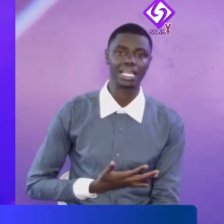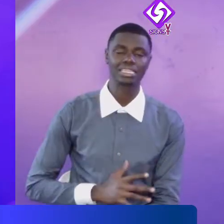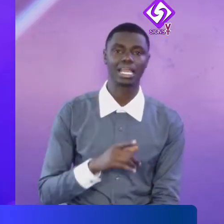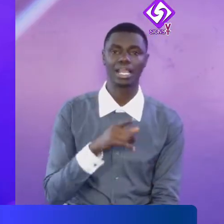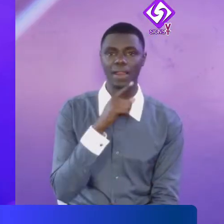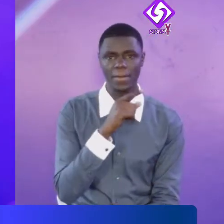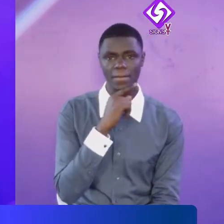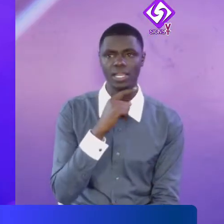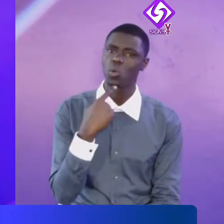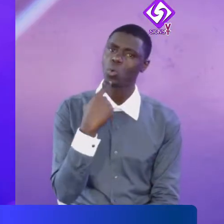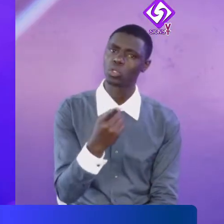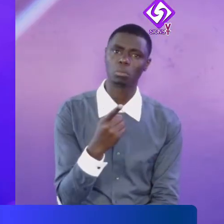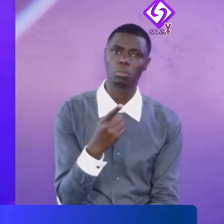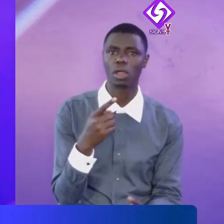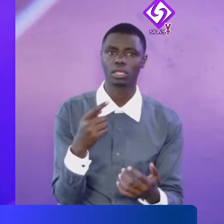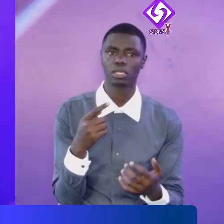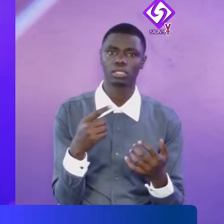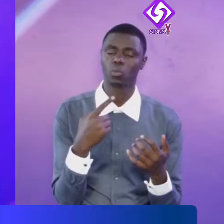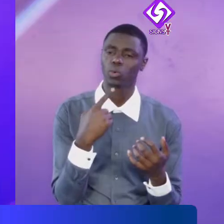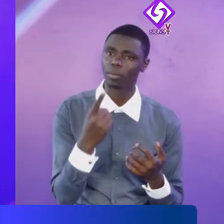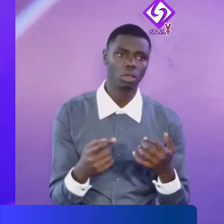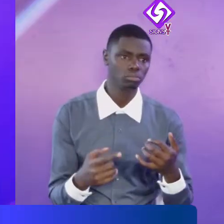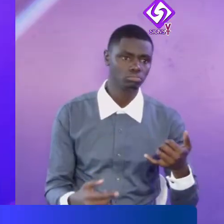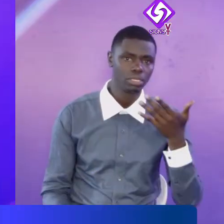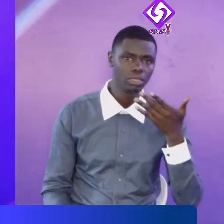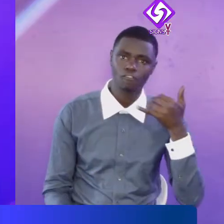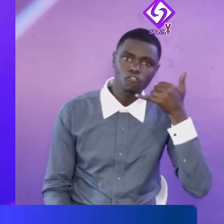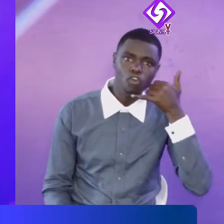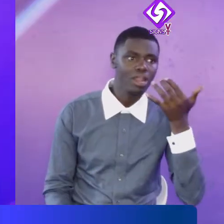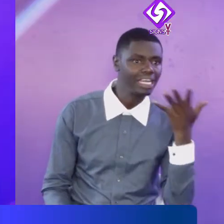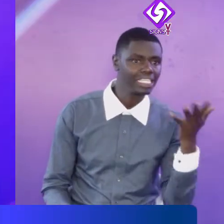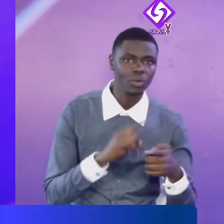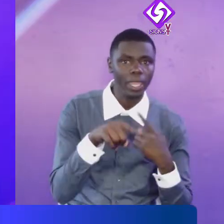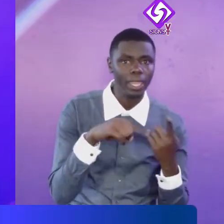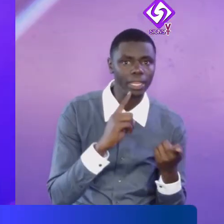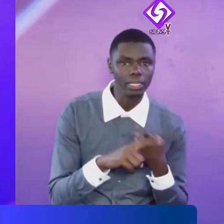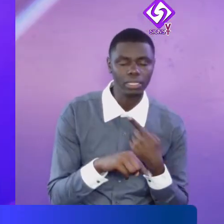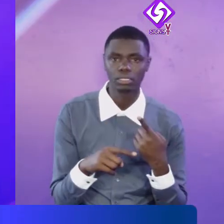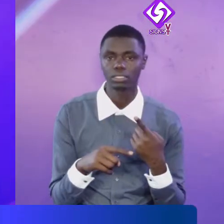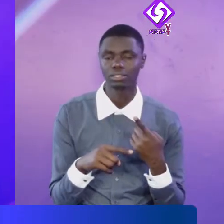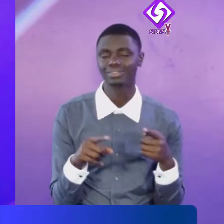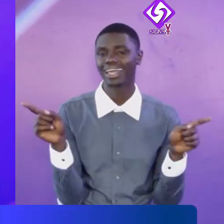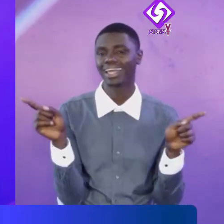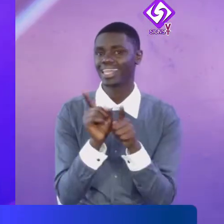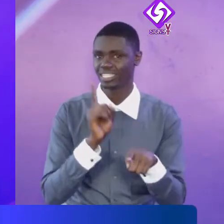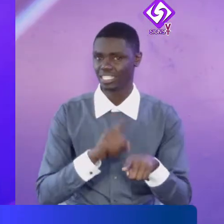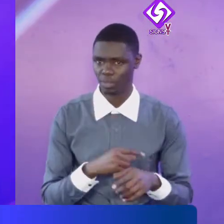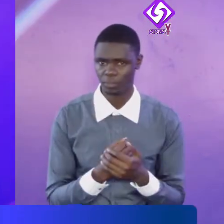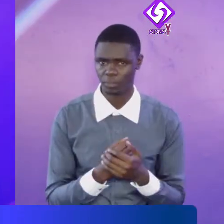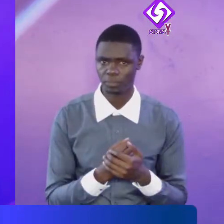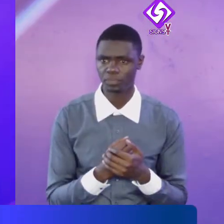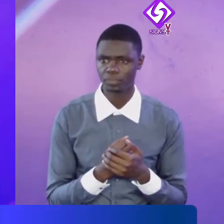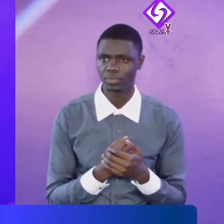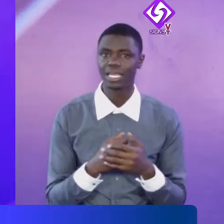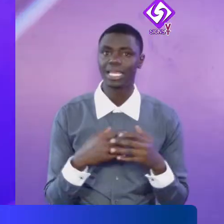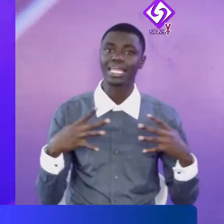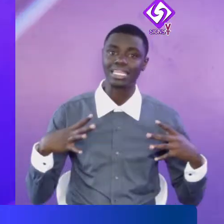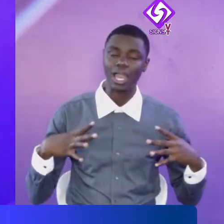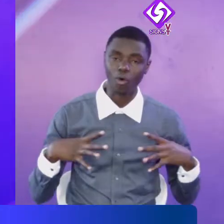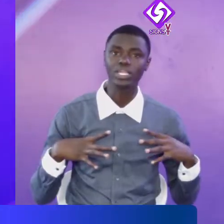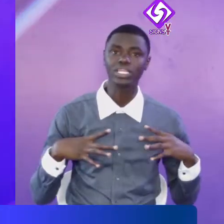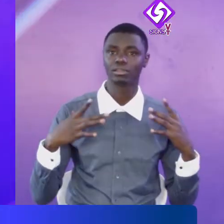when they can pick a phone call. They are told when they cannot pick a phone call. At the same time, their holiday is determined by the